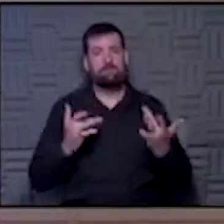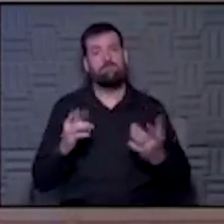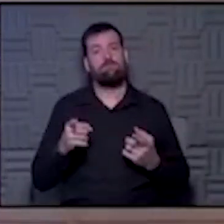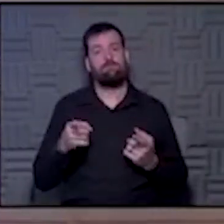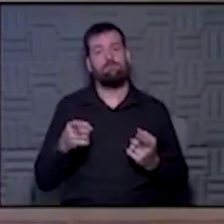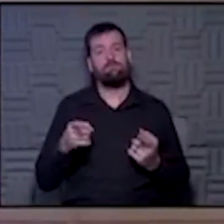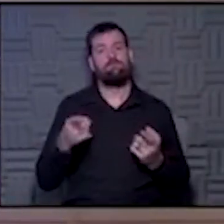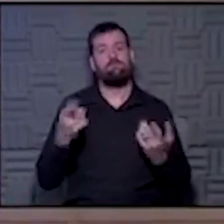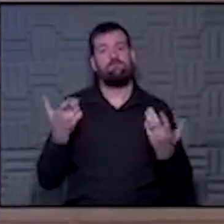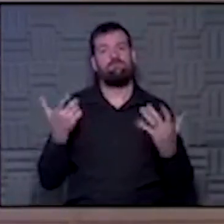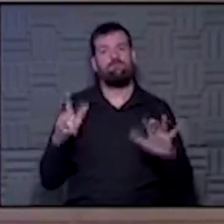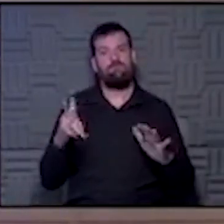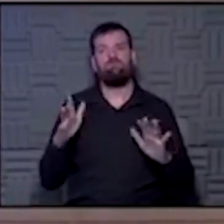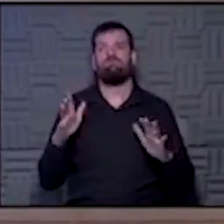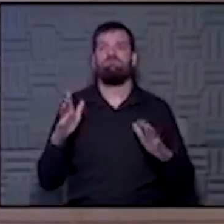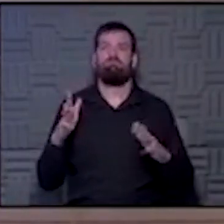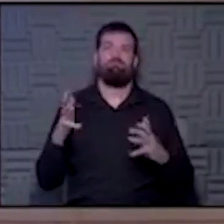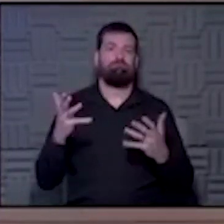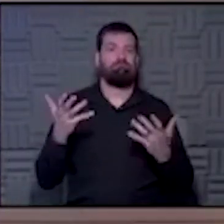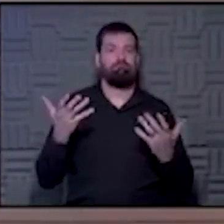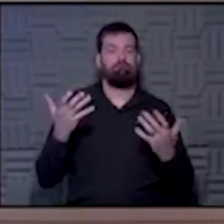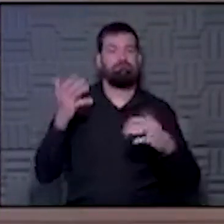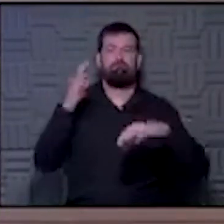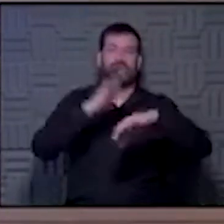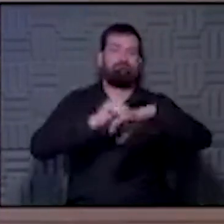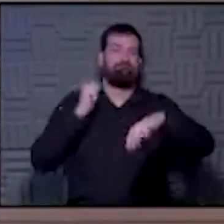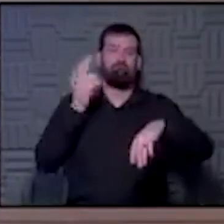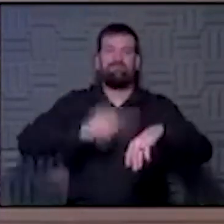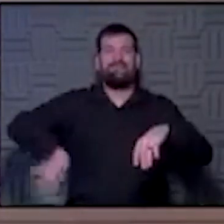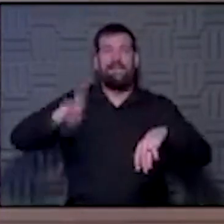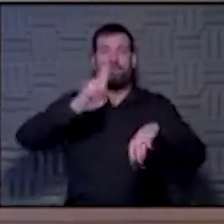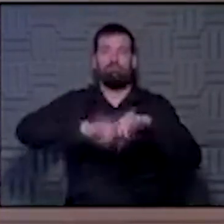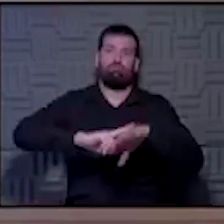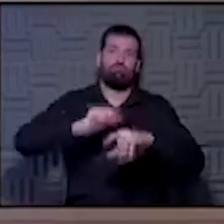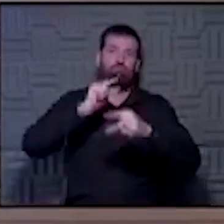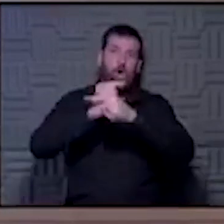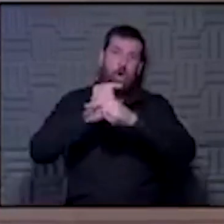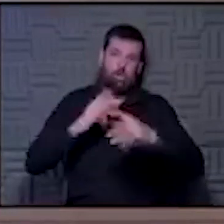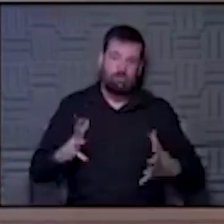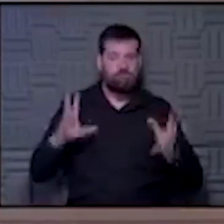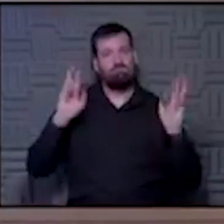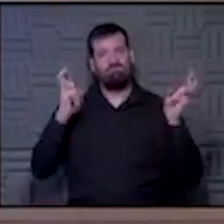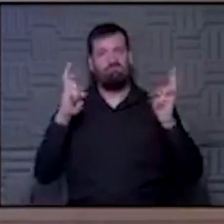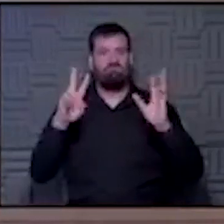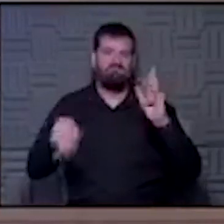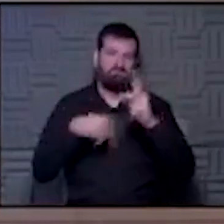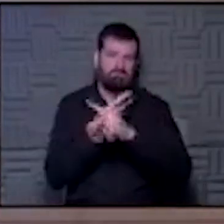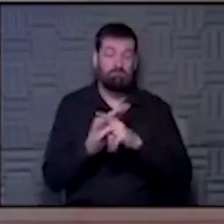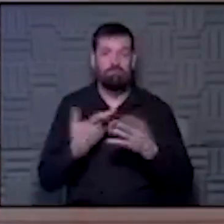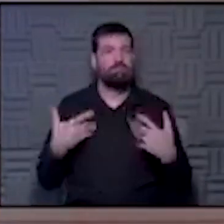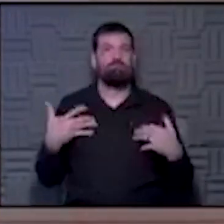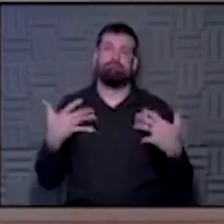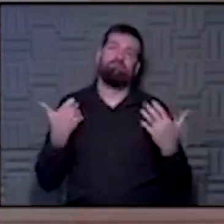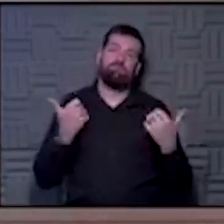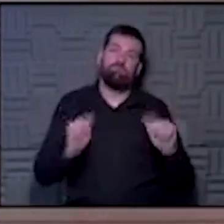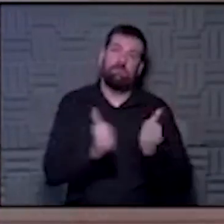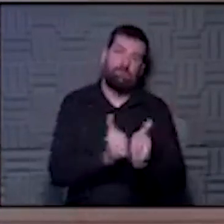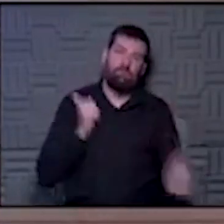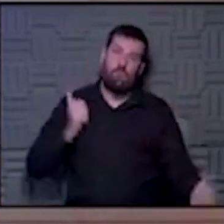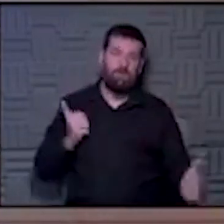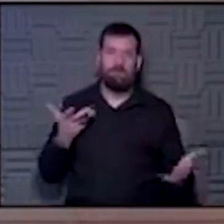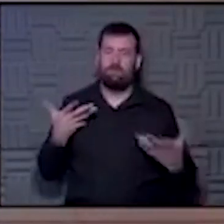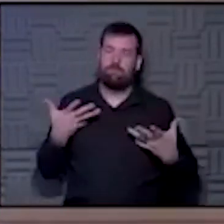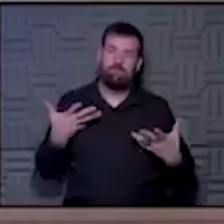had to call in like National Guard type folks. That is something everyone's trying to avoid at every pass,